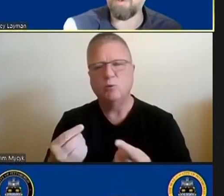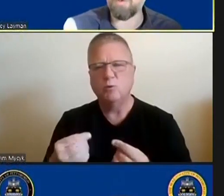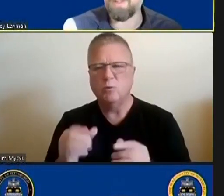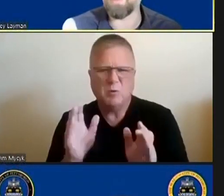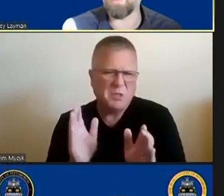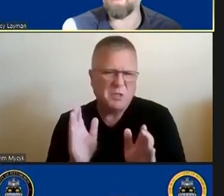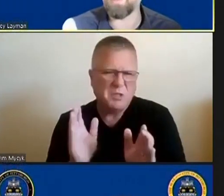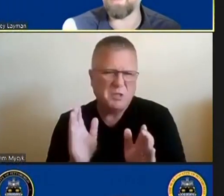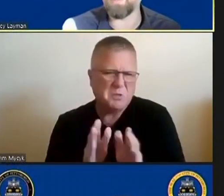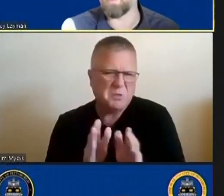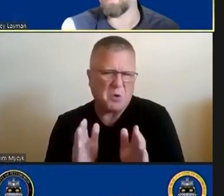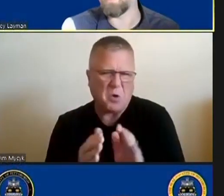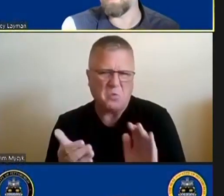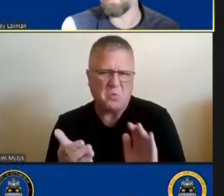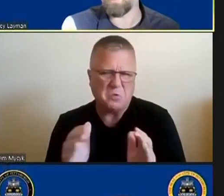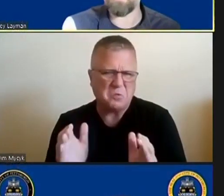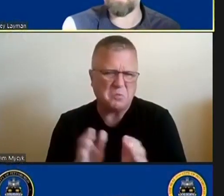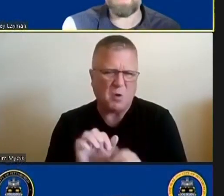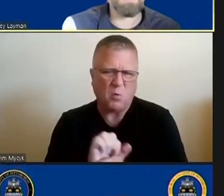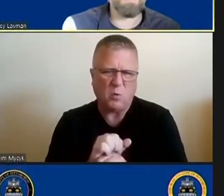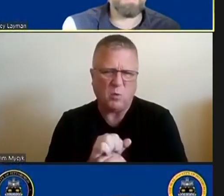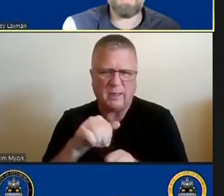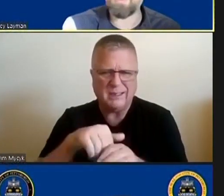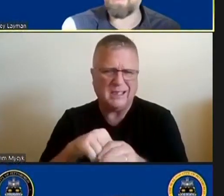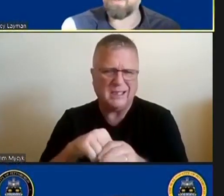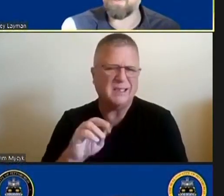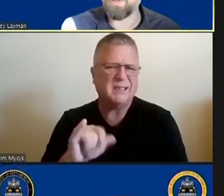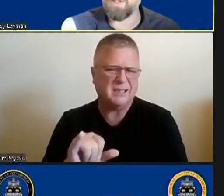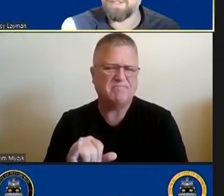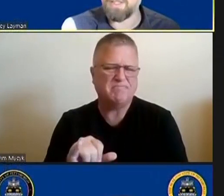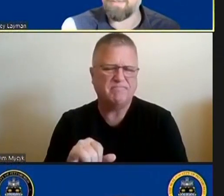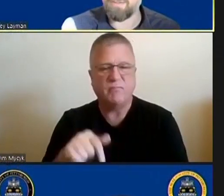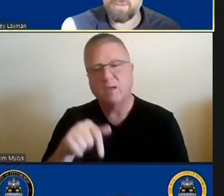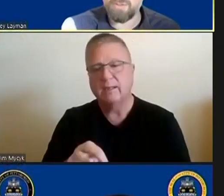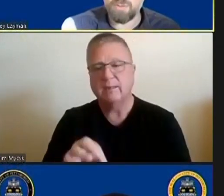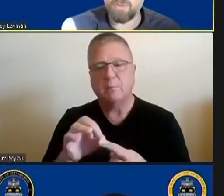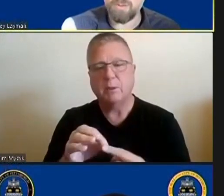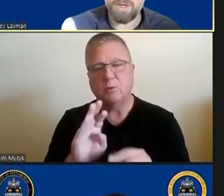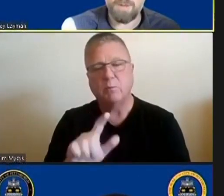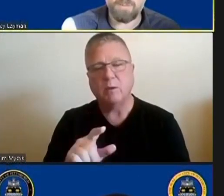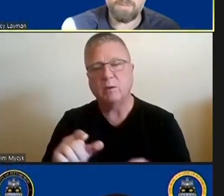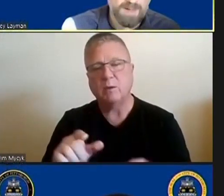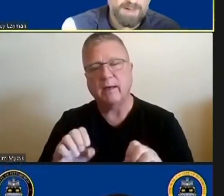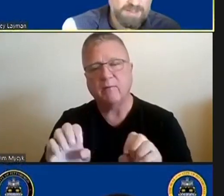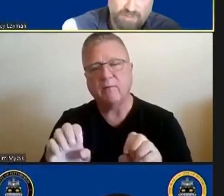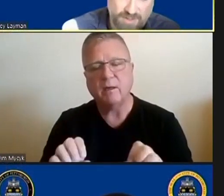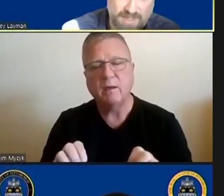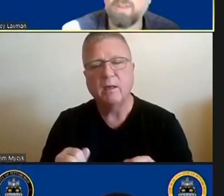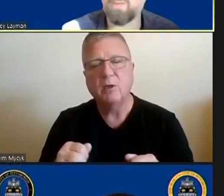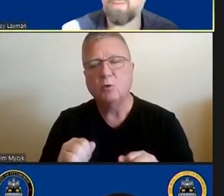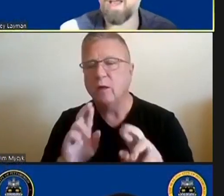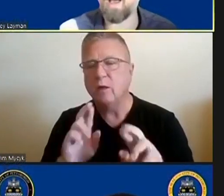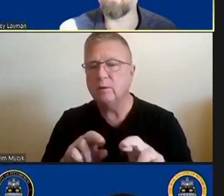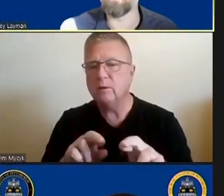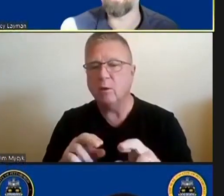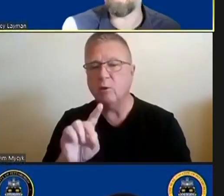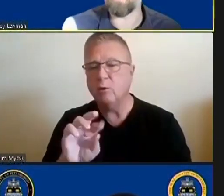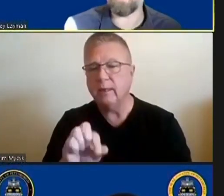work within the city. And so this particular bill is just an effort to respond to the data that we